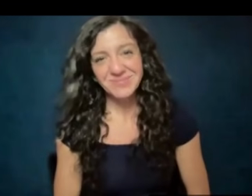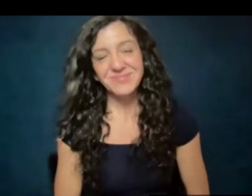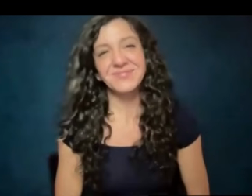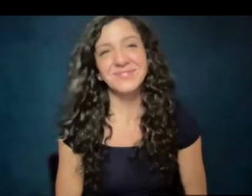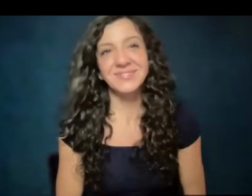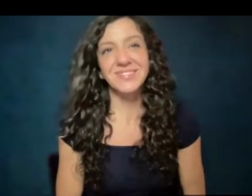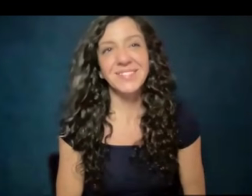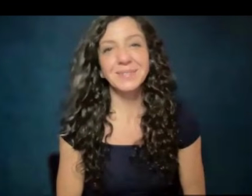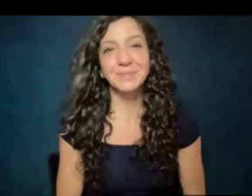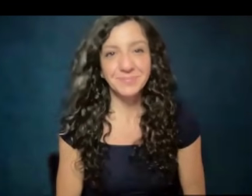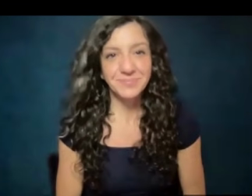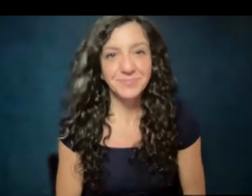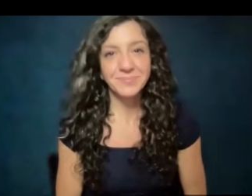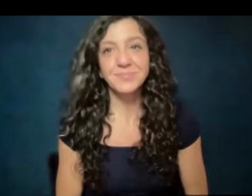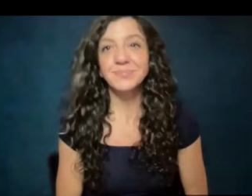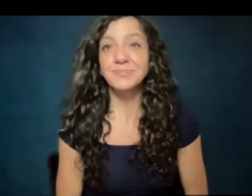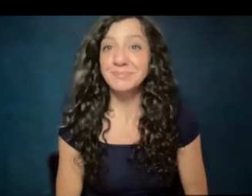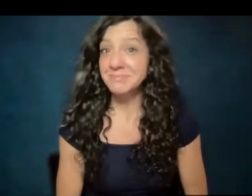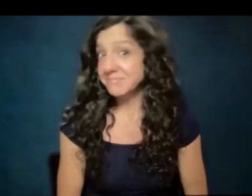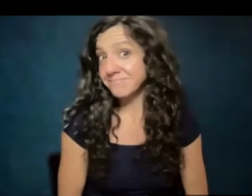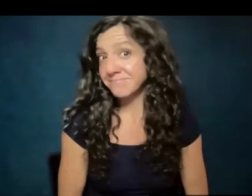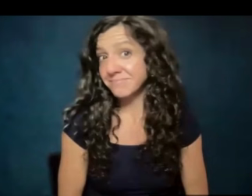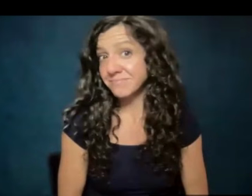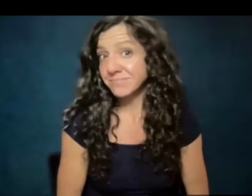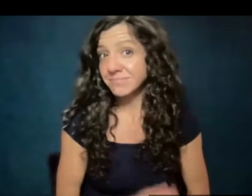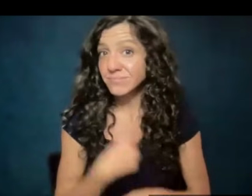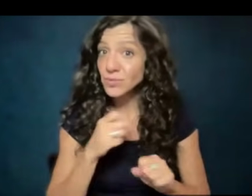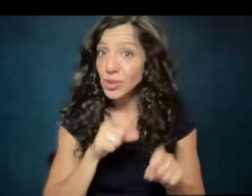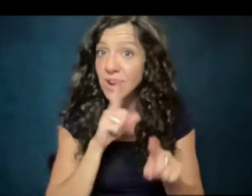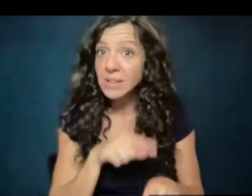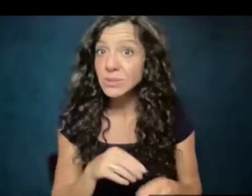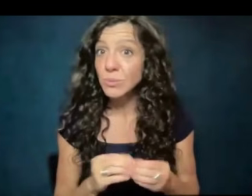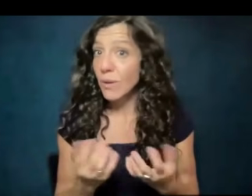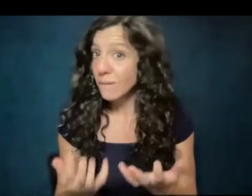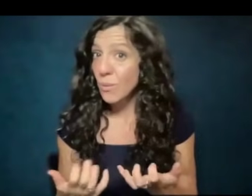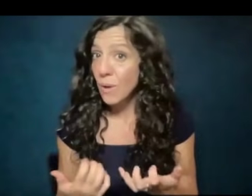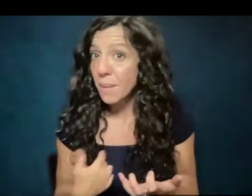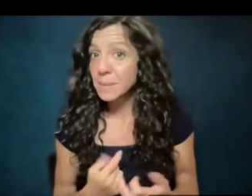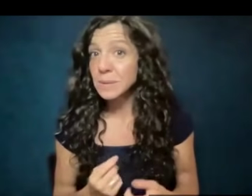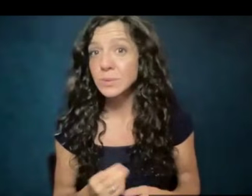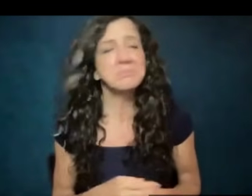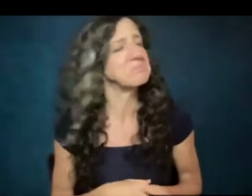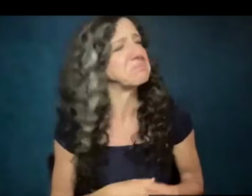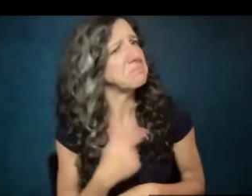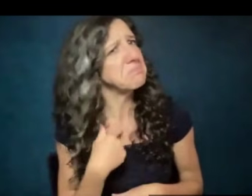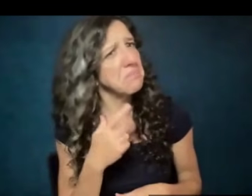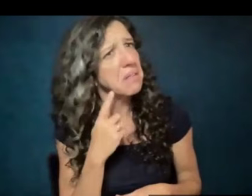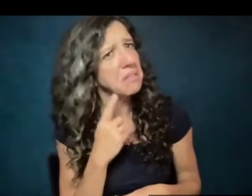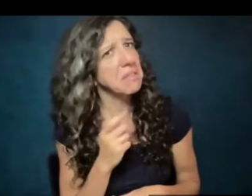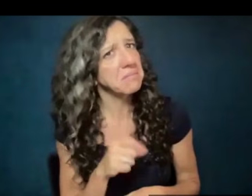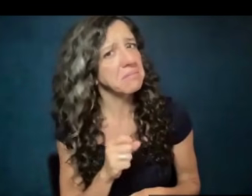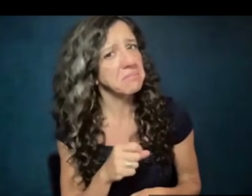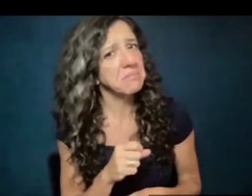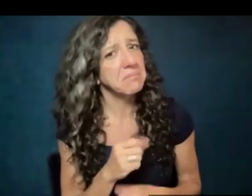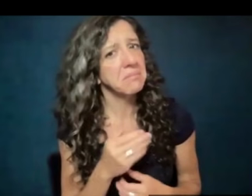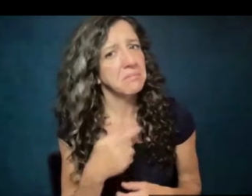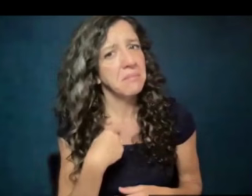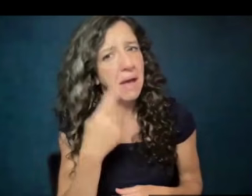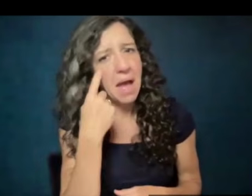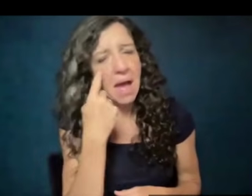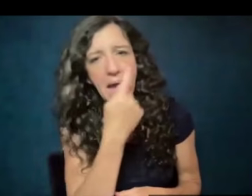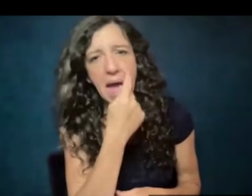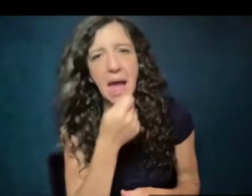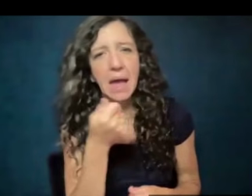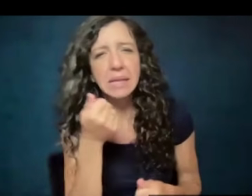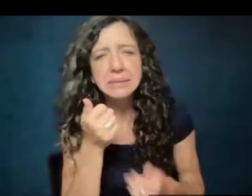All right. I can go ahead and answer the rest if you'd like, Yeah. Ray, if you Okay. want to get started. I think that's the case. Yeah, Okay. my